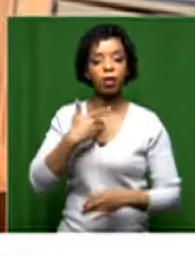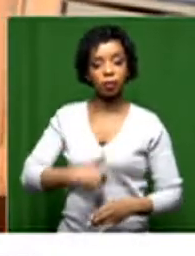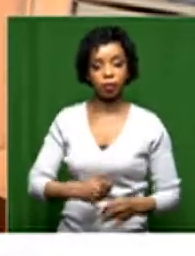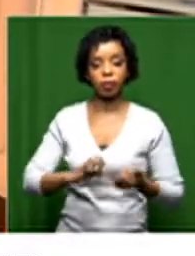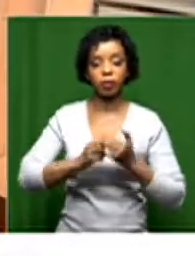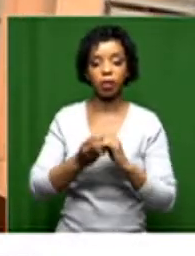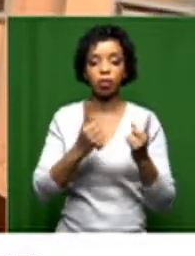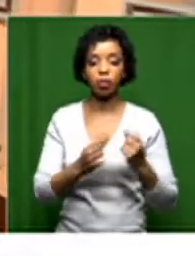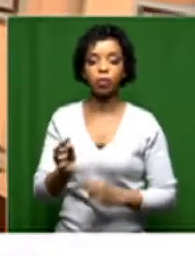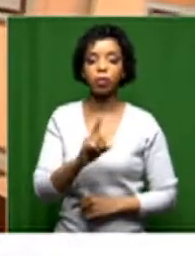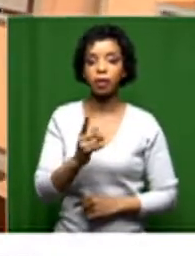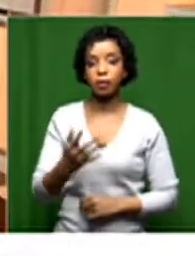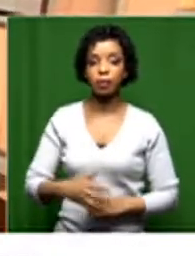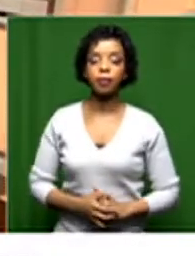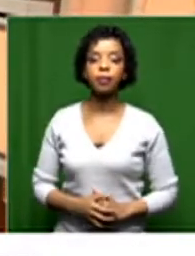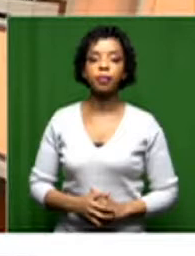it started